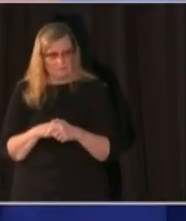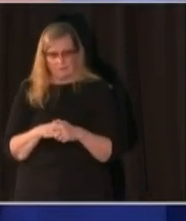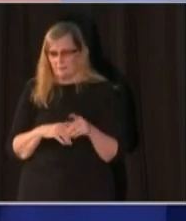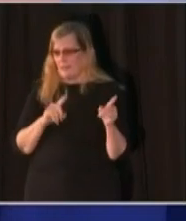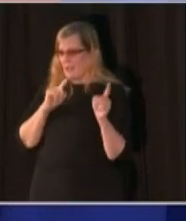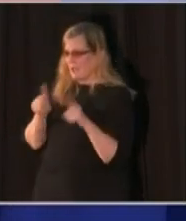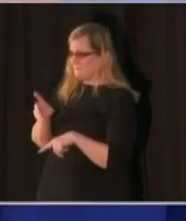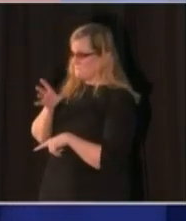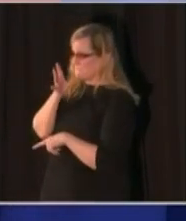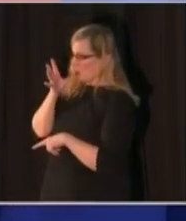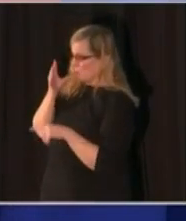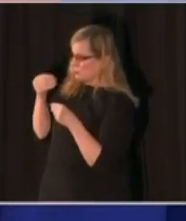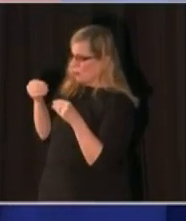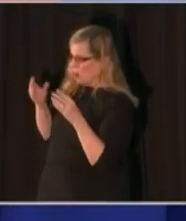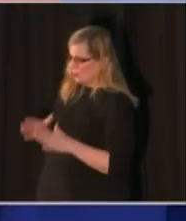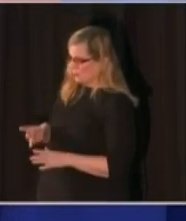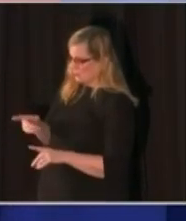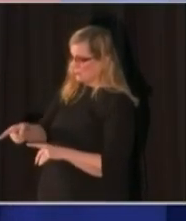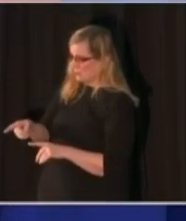or they're not operating.